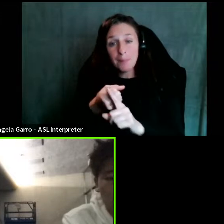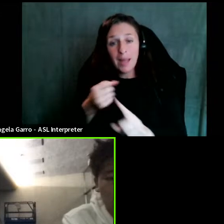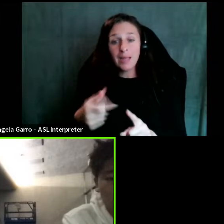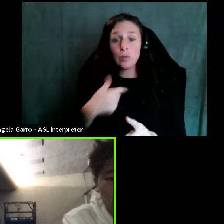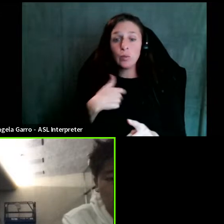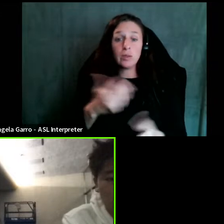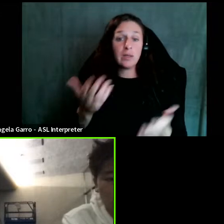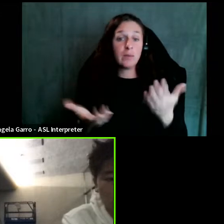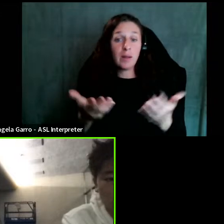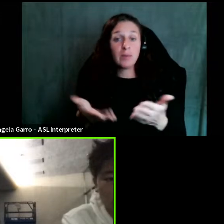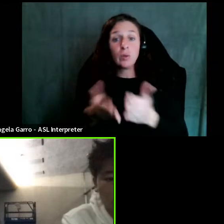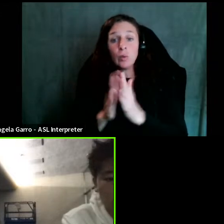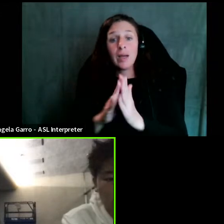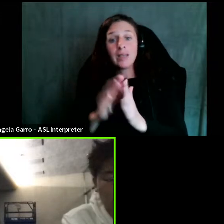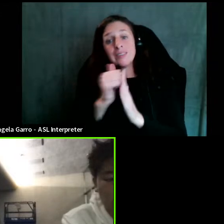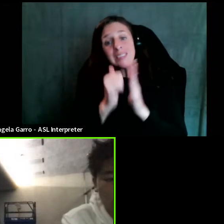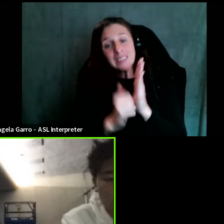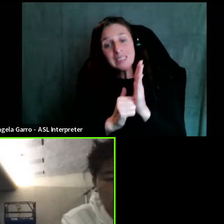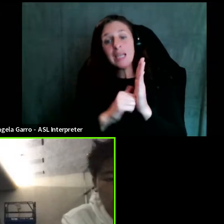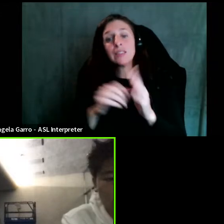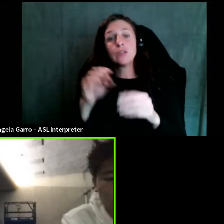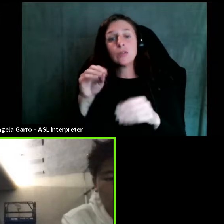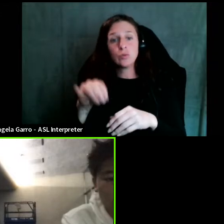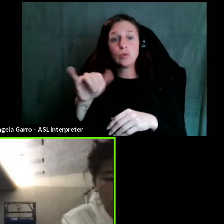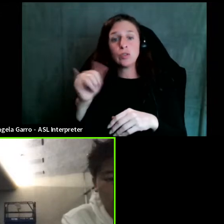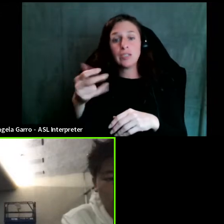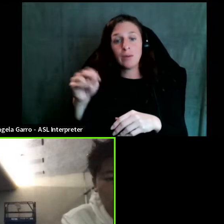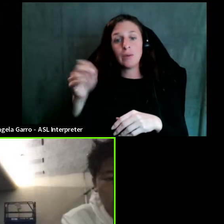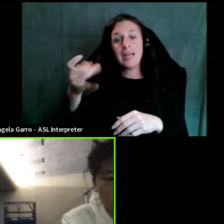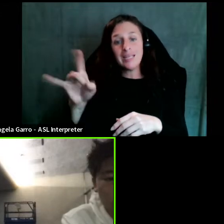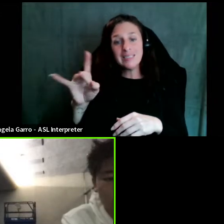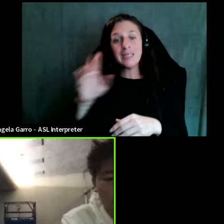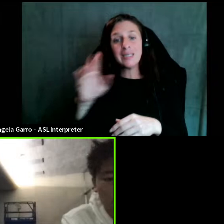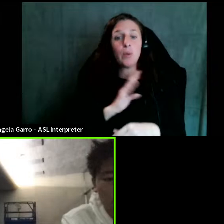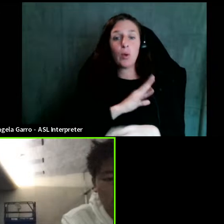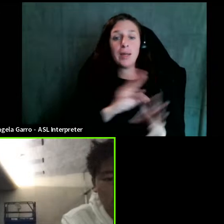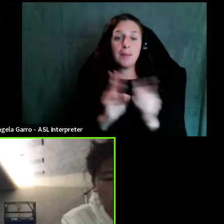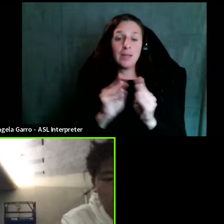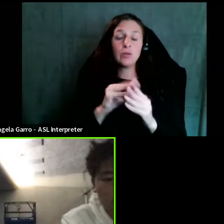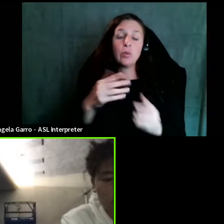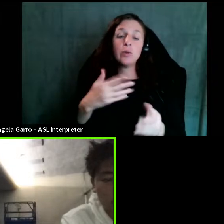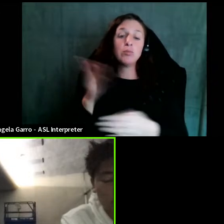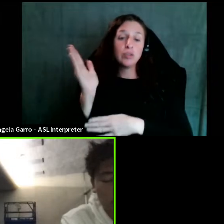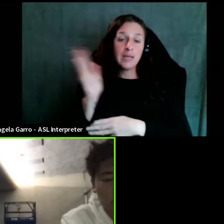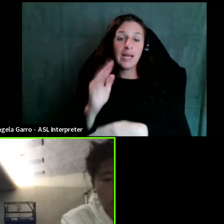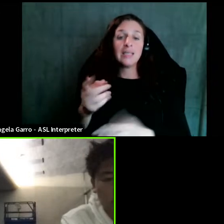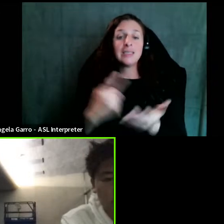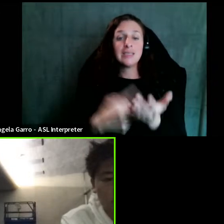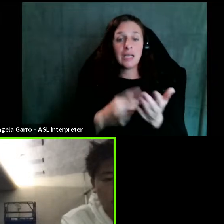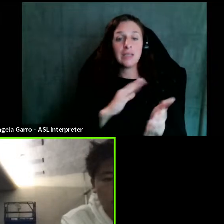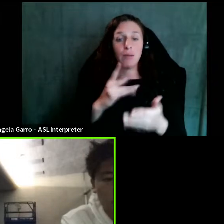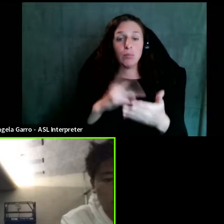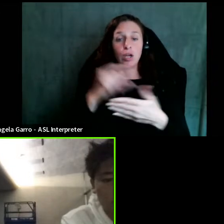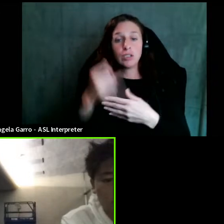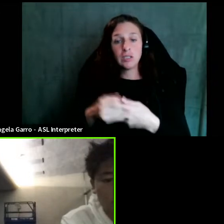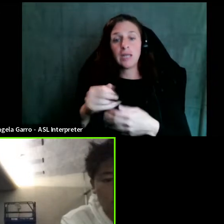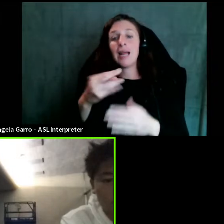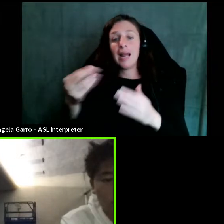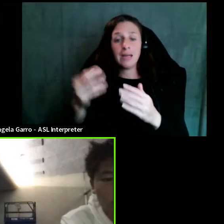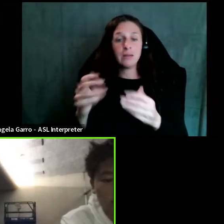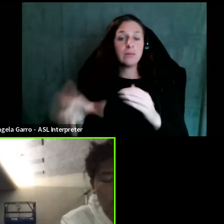humbly request to be agendized for the January 18th board meeting to present and discuss our project and regulation to replace plastic foodware